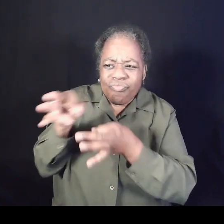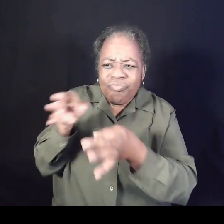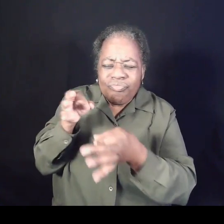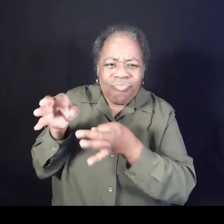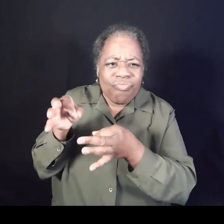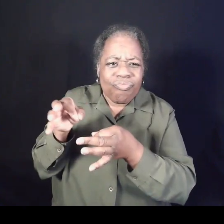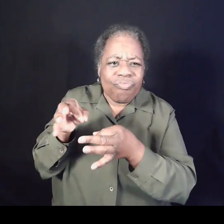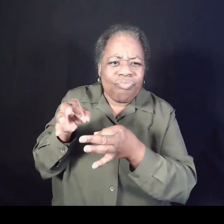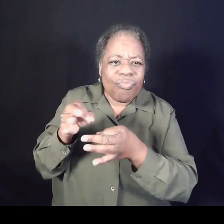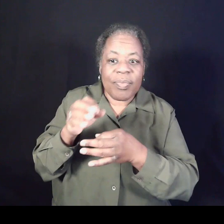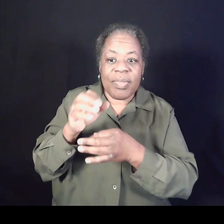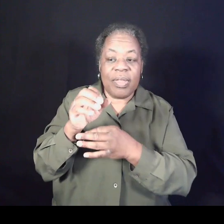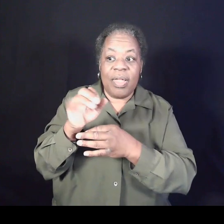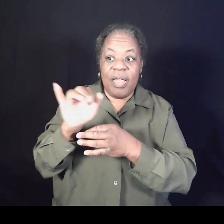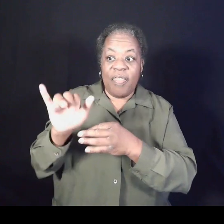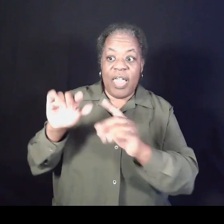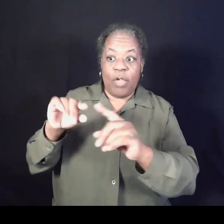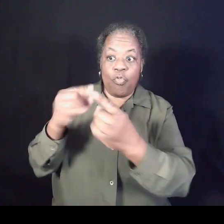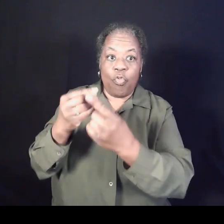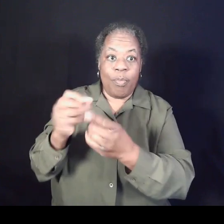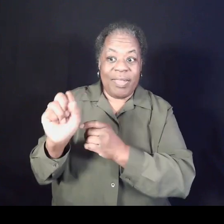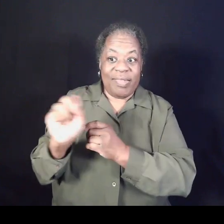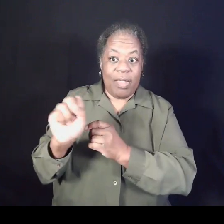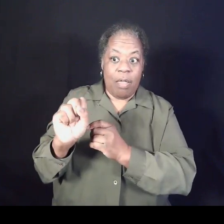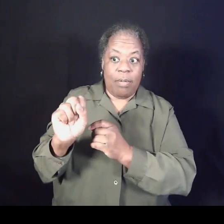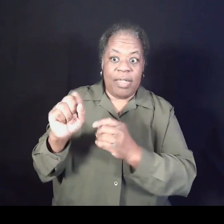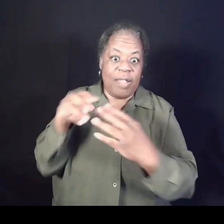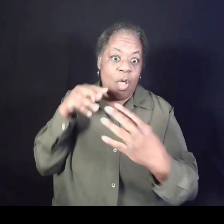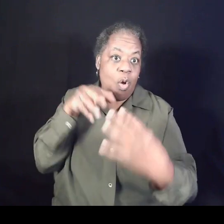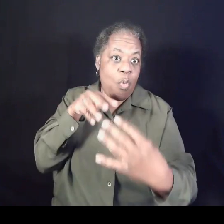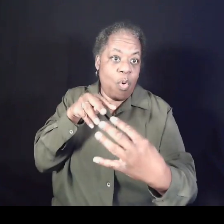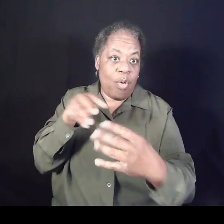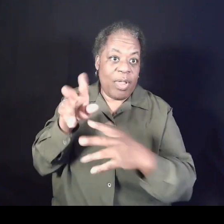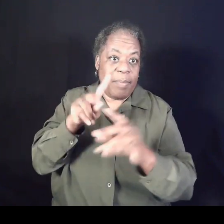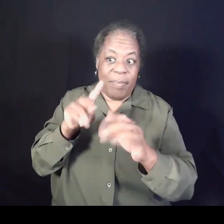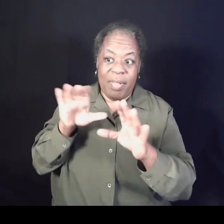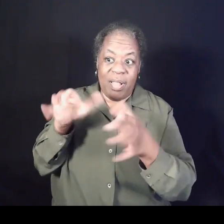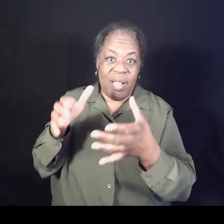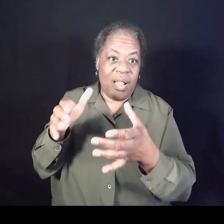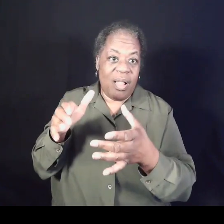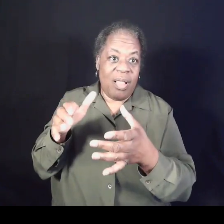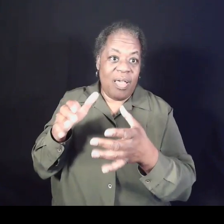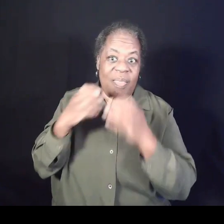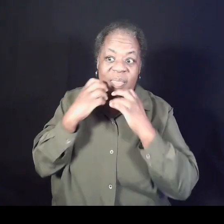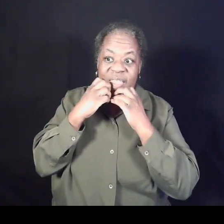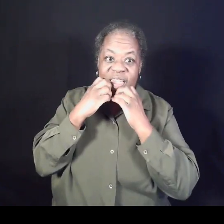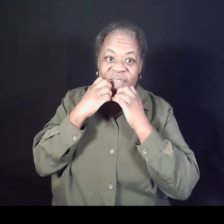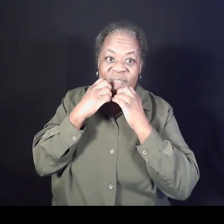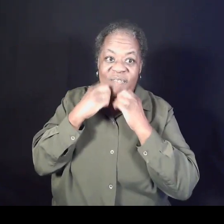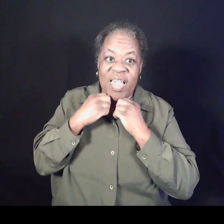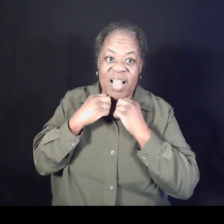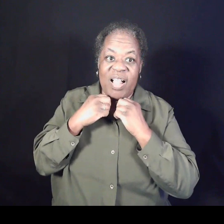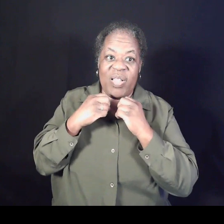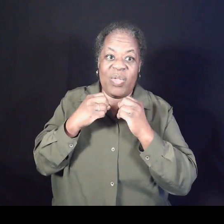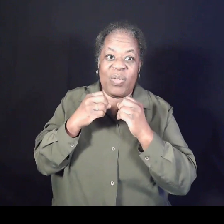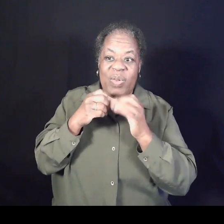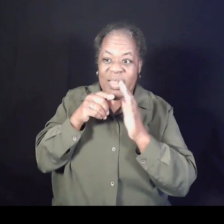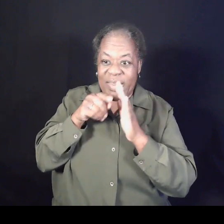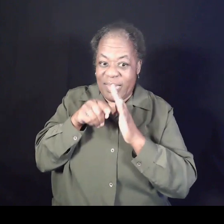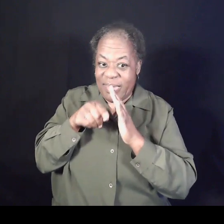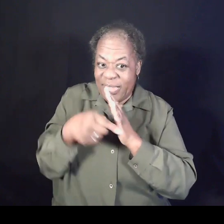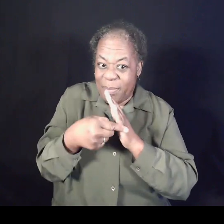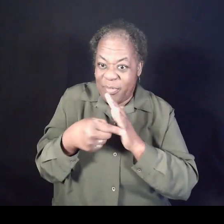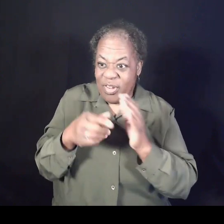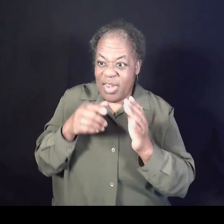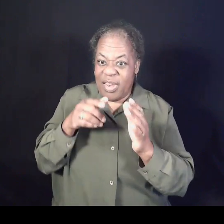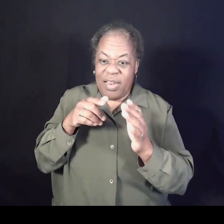The Sawis were a warring people who actually valued treachery and deception and